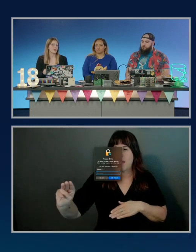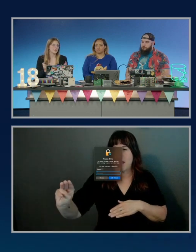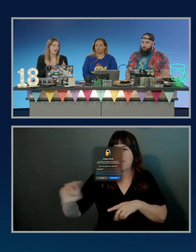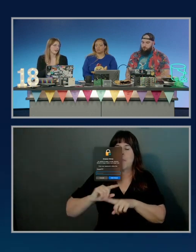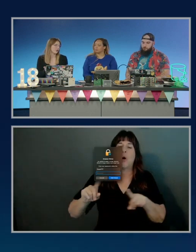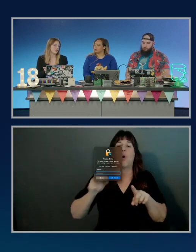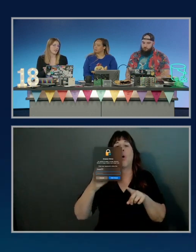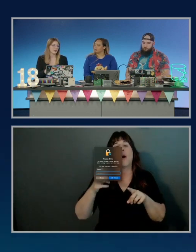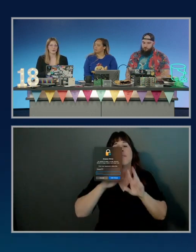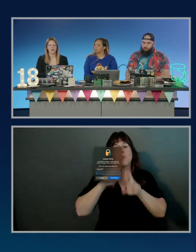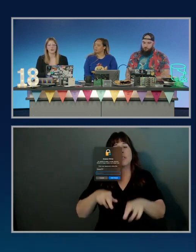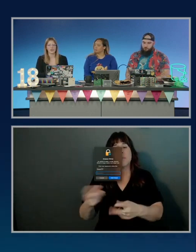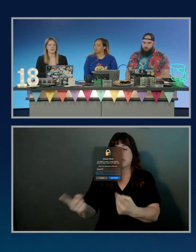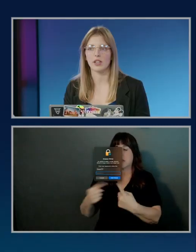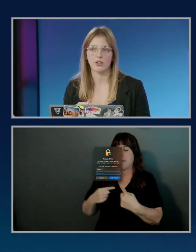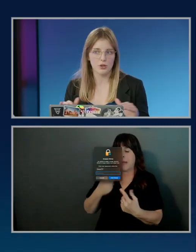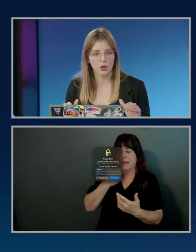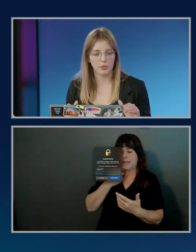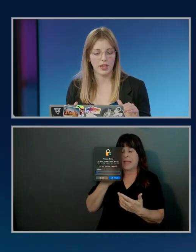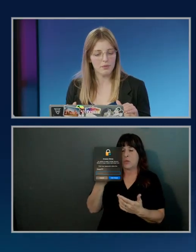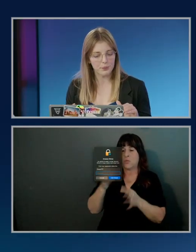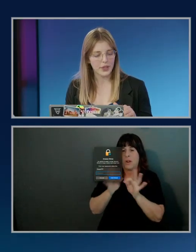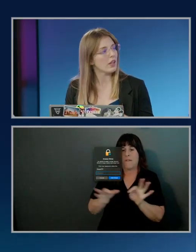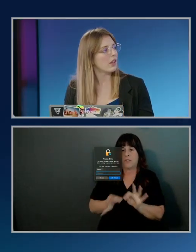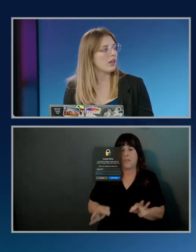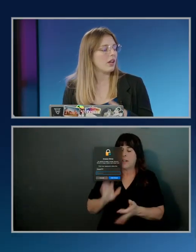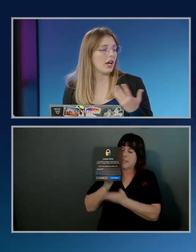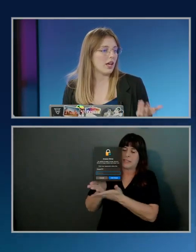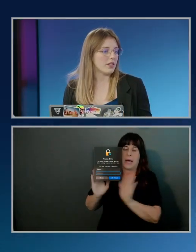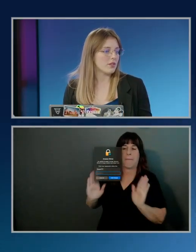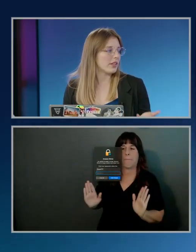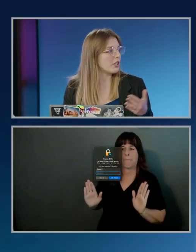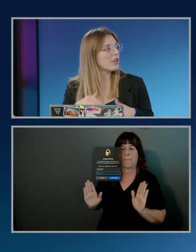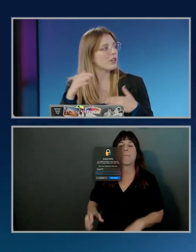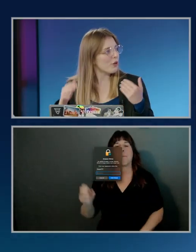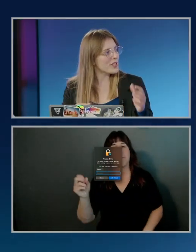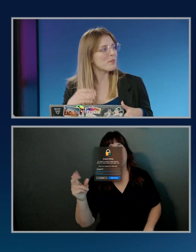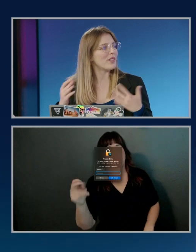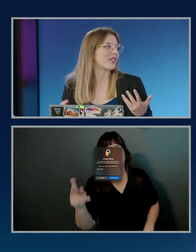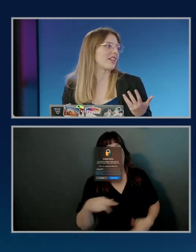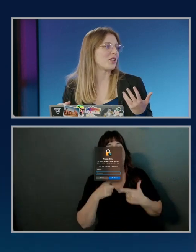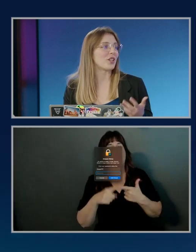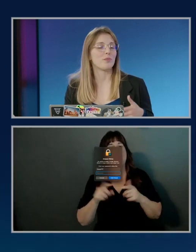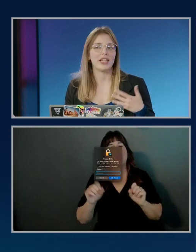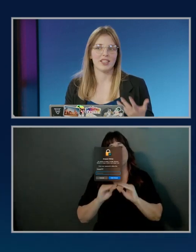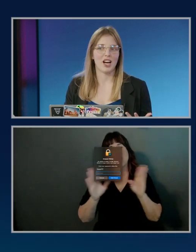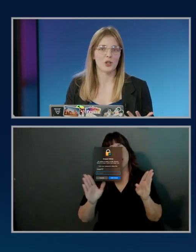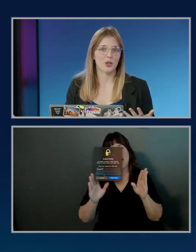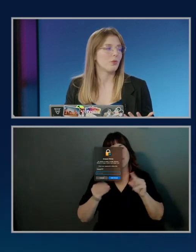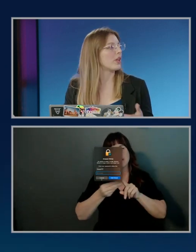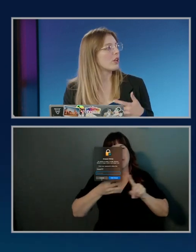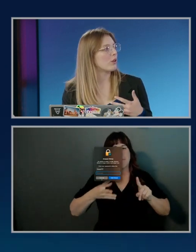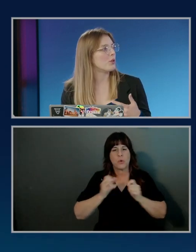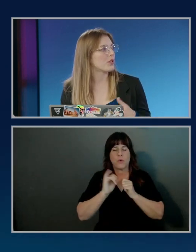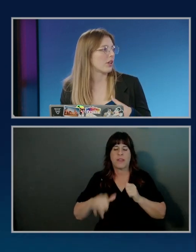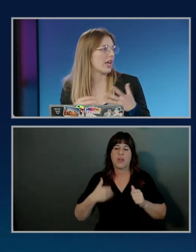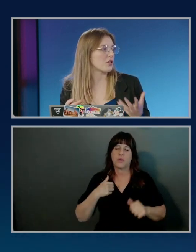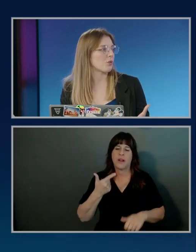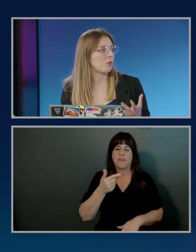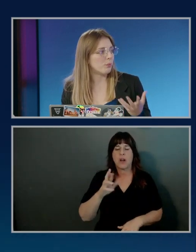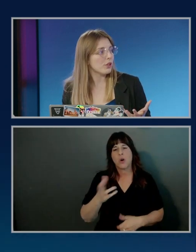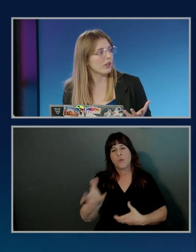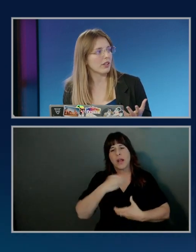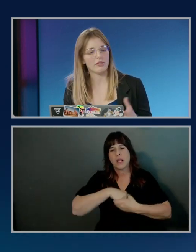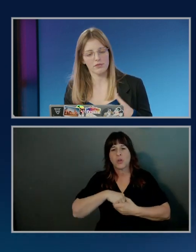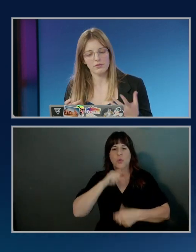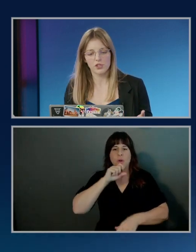response comes back and contains one of those phrases, then you stop there. Okay. And then you can obviously build on that. You can make the guardrail include an